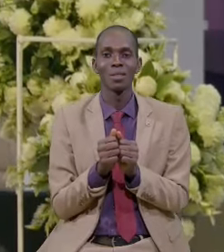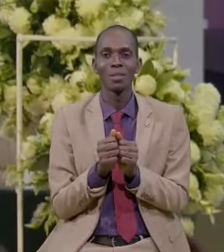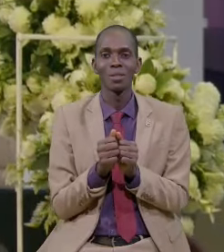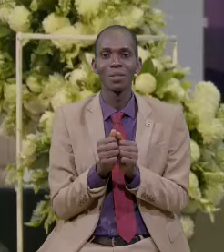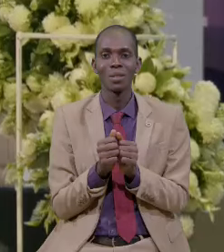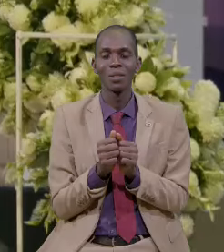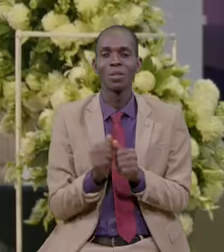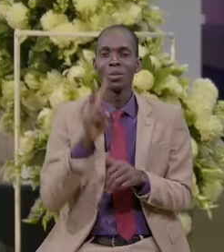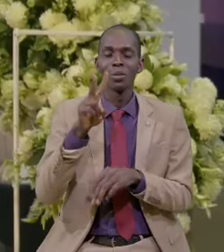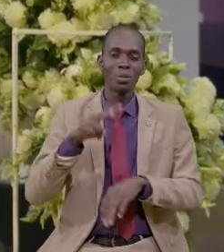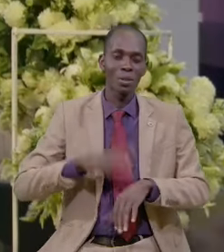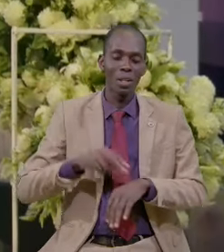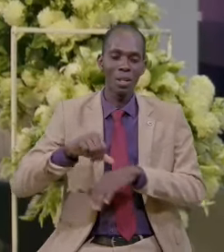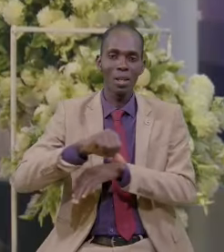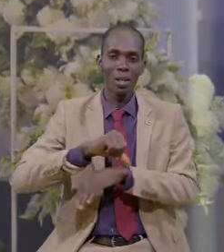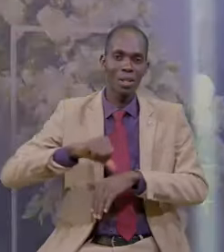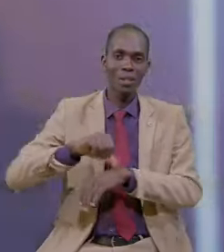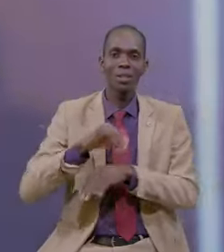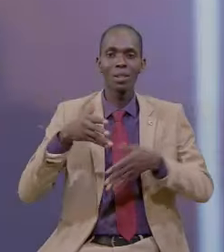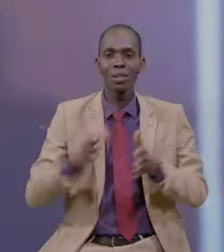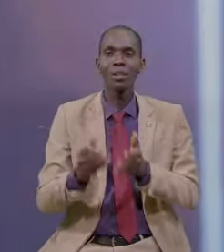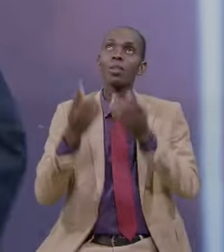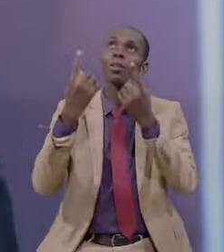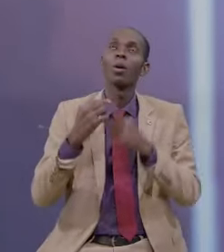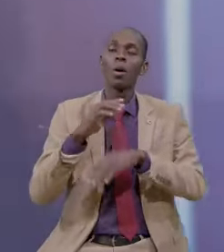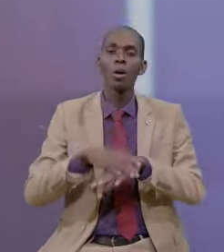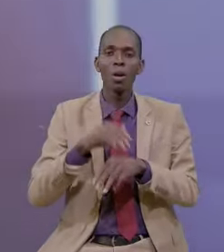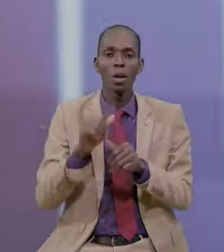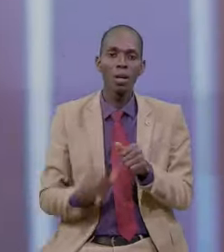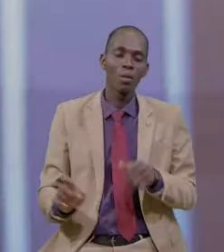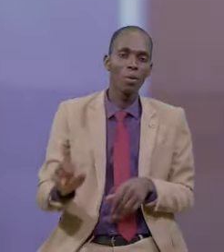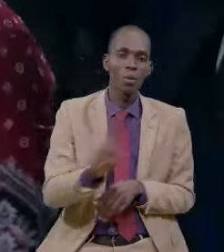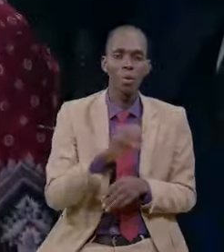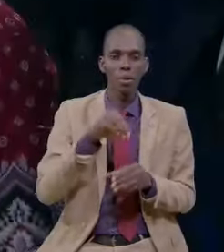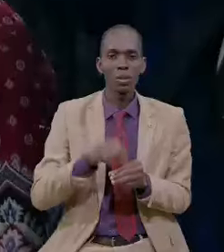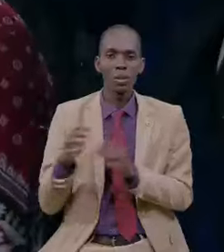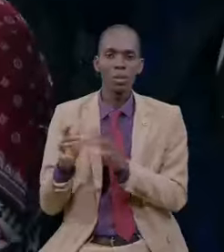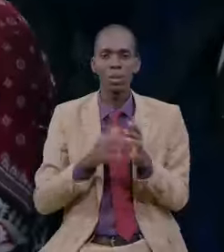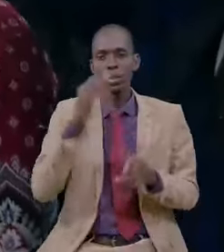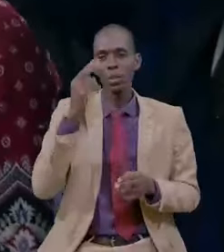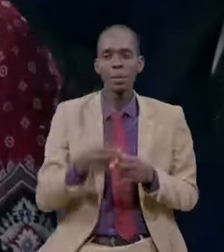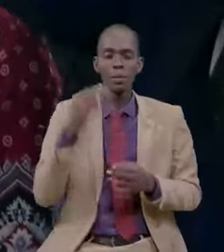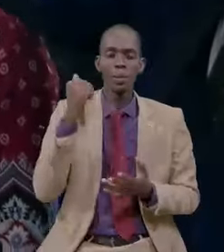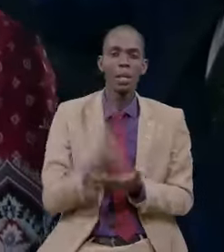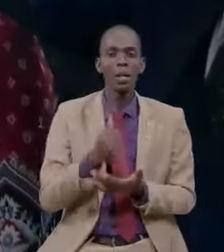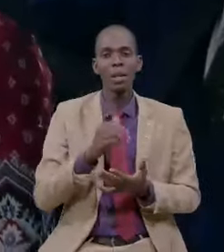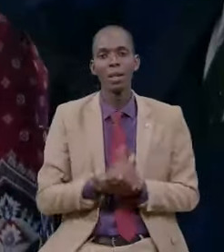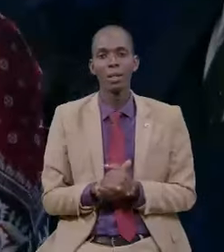Double anointing, let it fall upon everyone in Jesus' name.